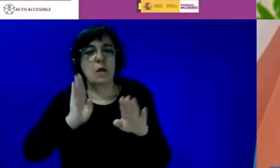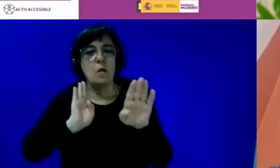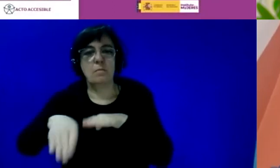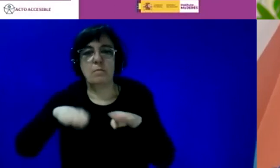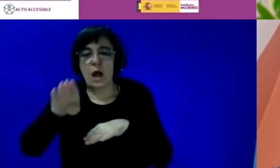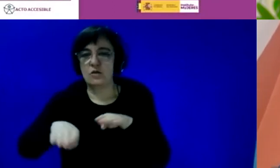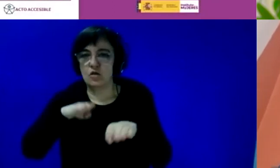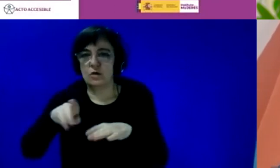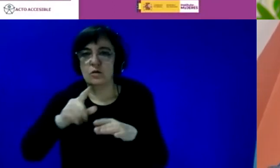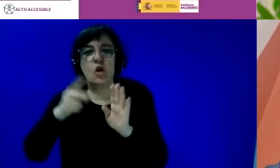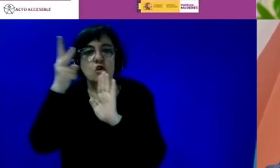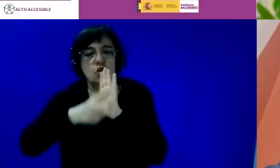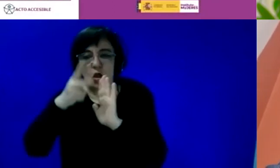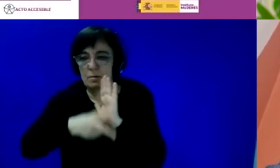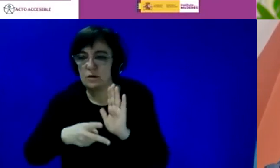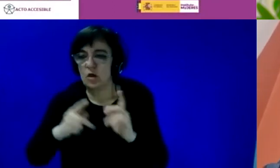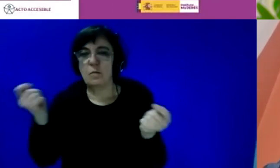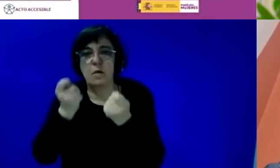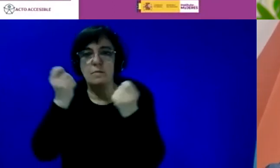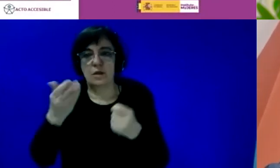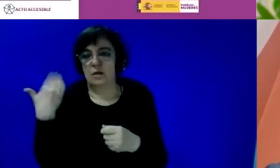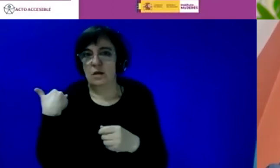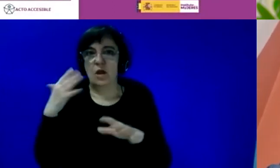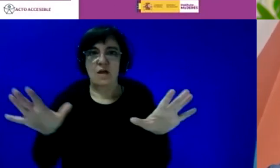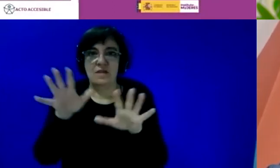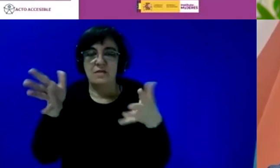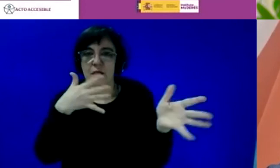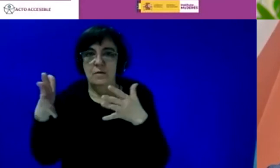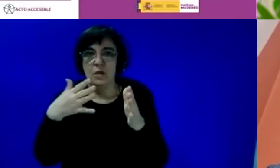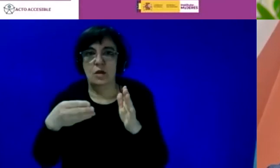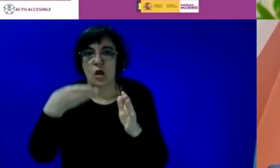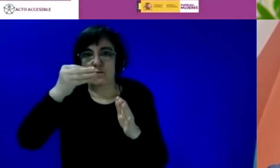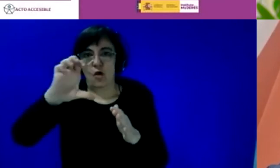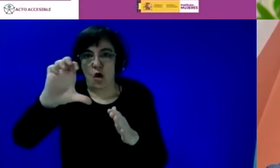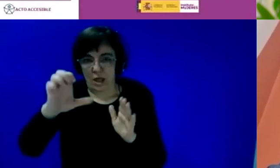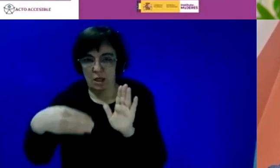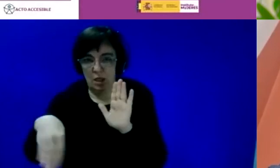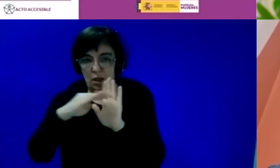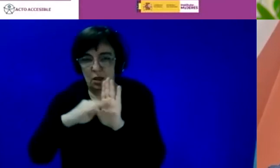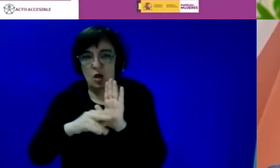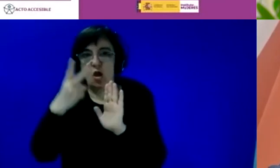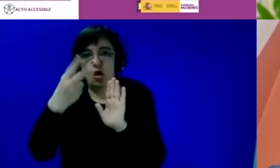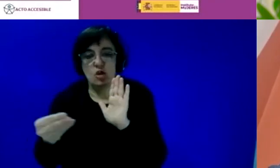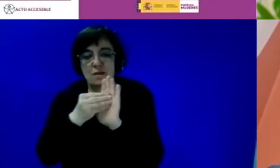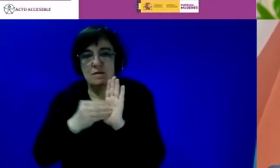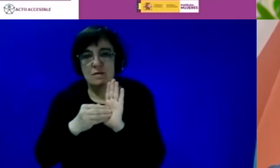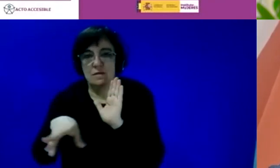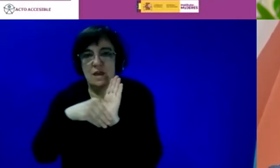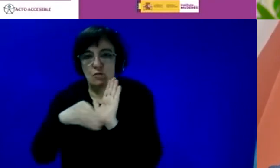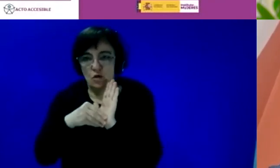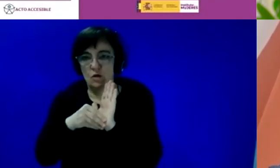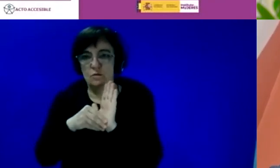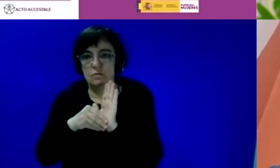We have also taken first steps in terms of regulations. On the 10th of March, in the